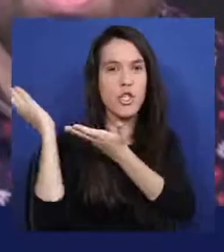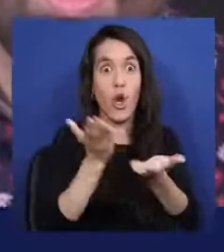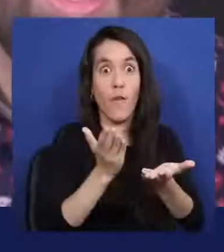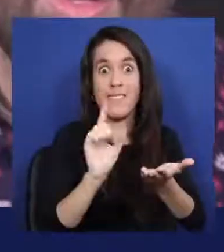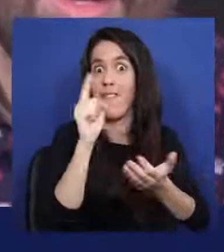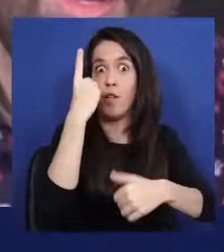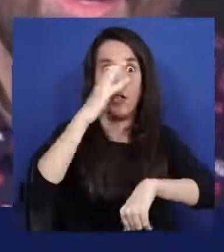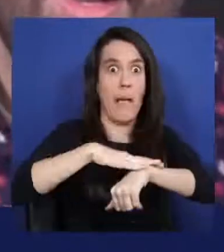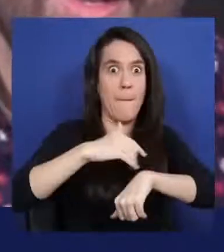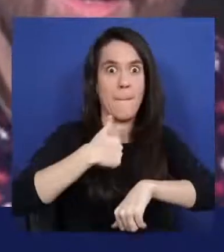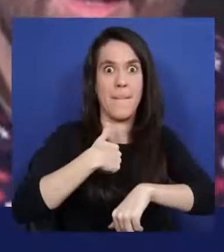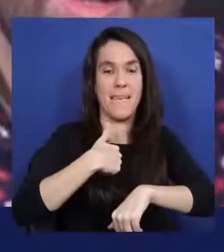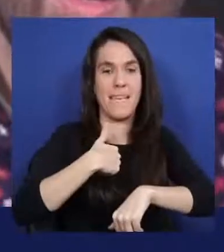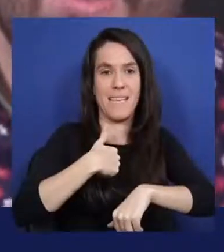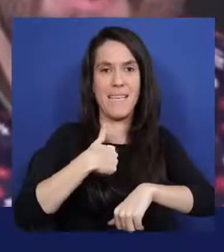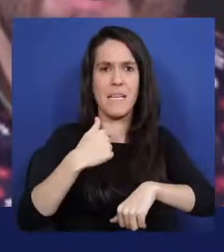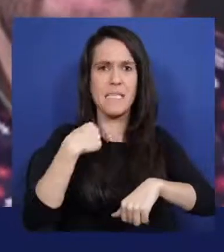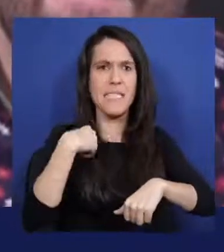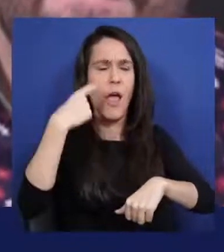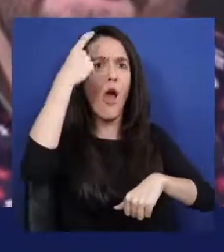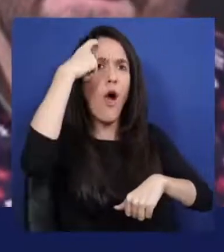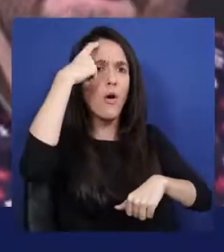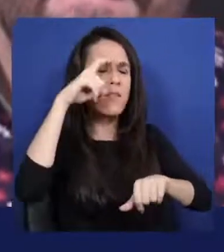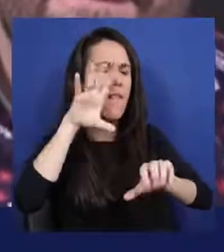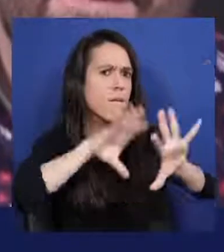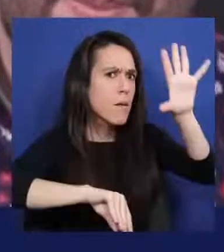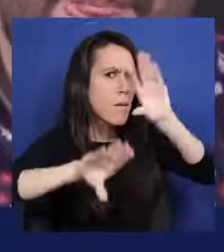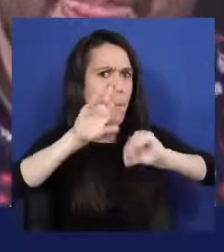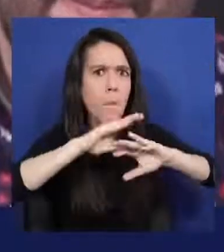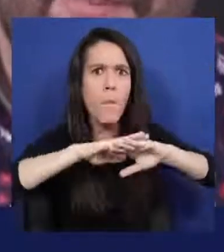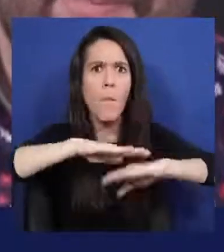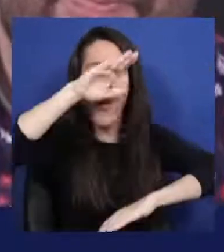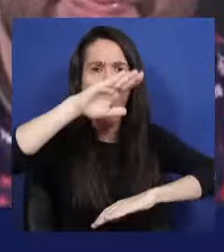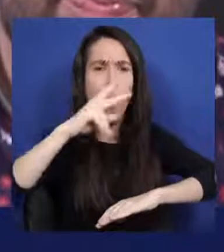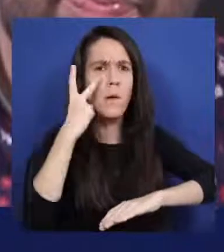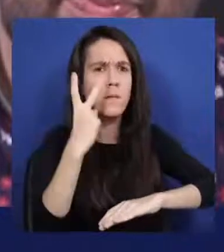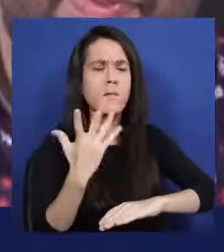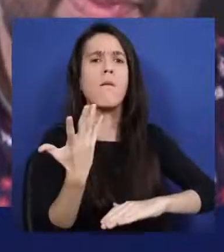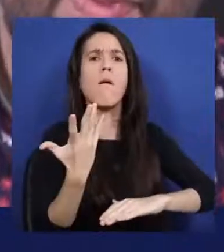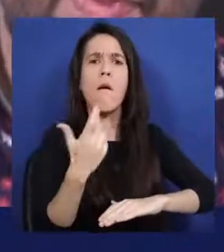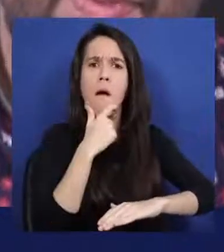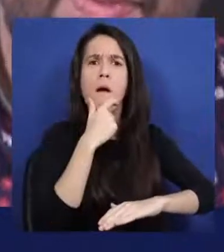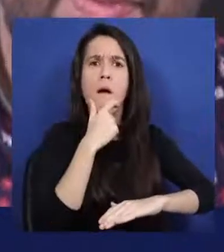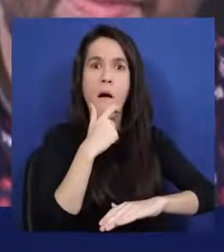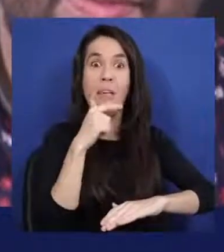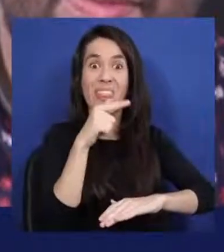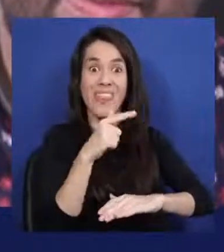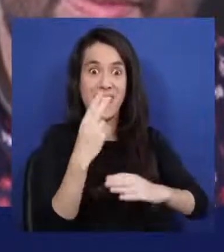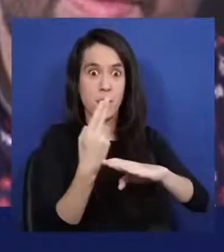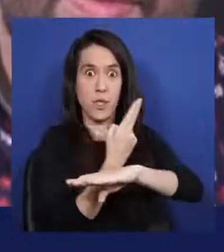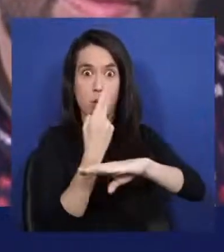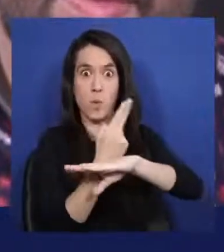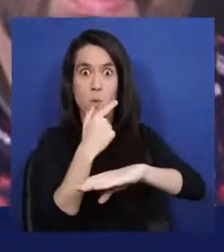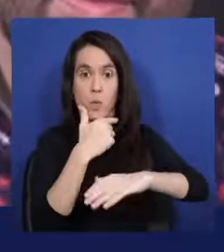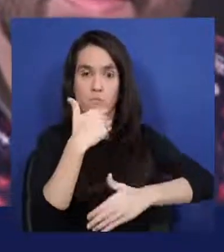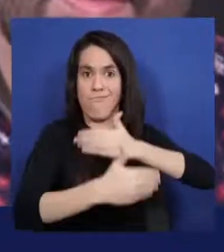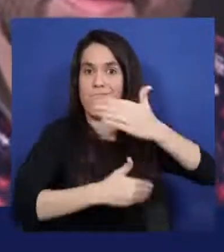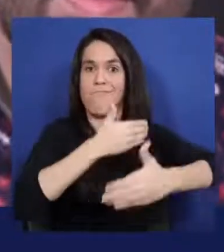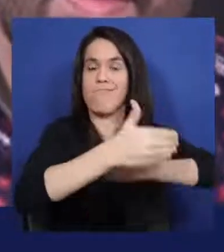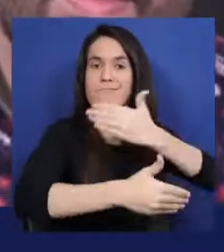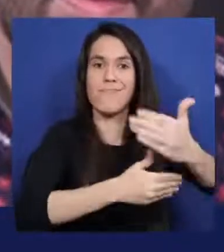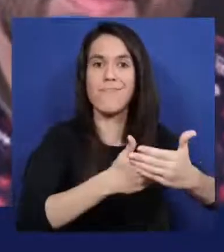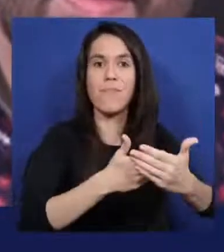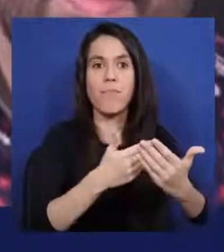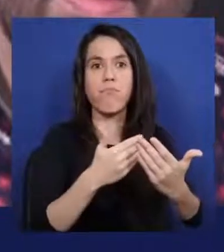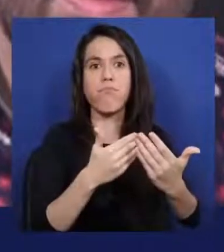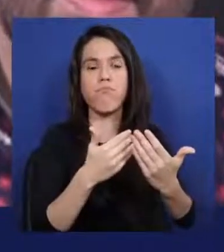with cognitive services. I started learning more about them. So we ended up using those cognitive services, some of the vision cognitive